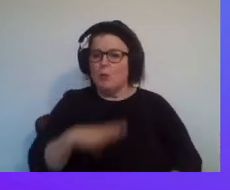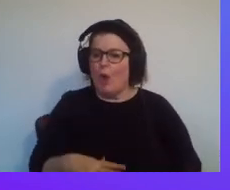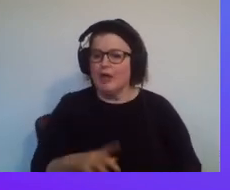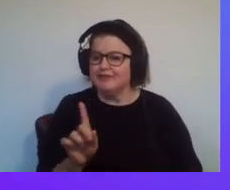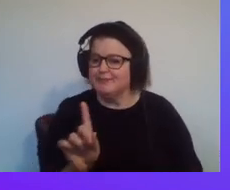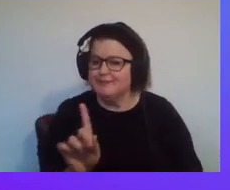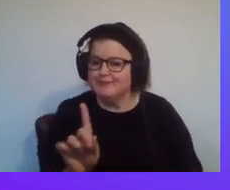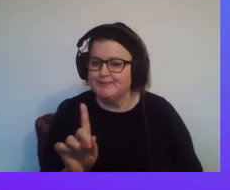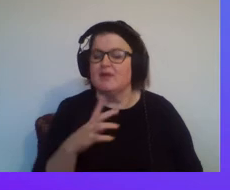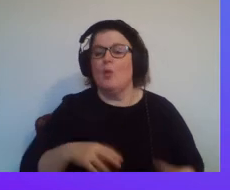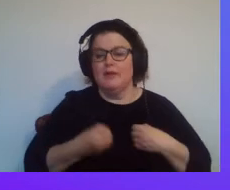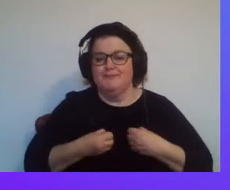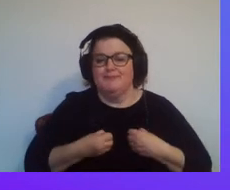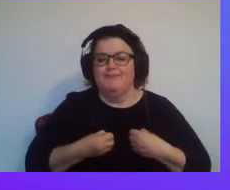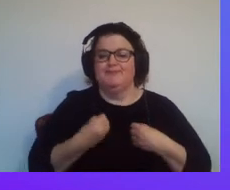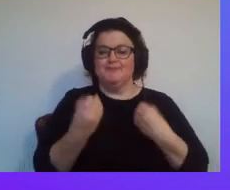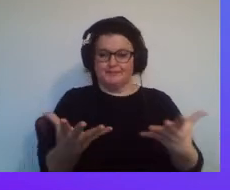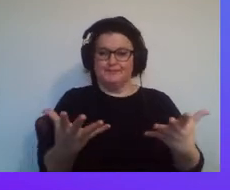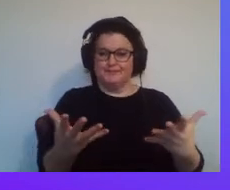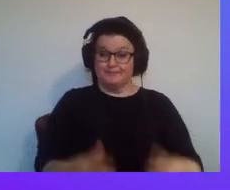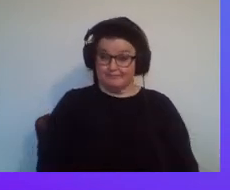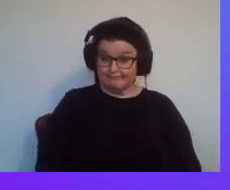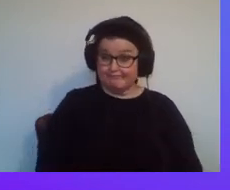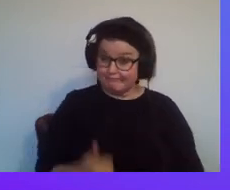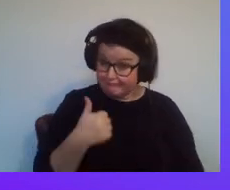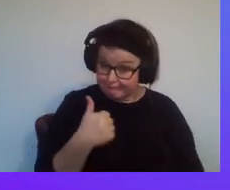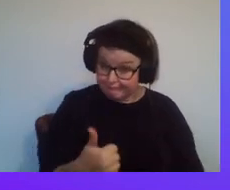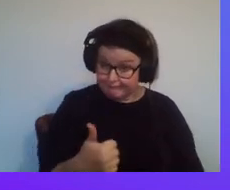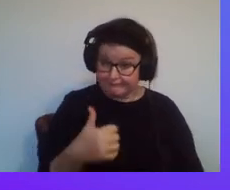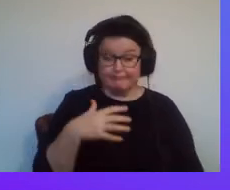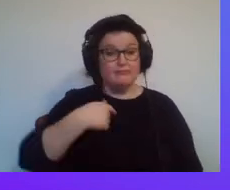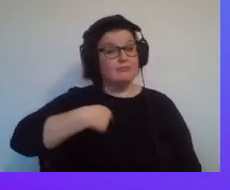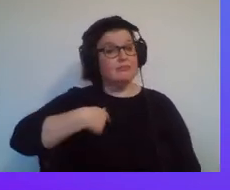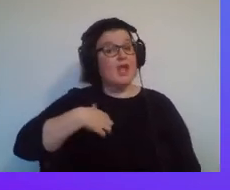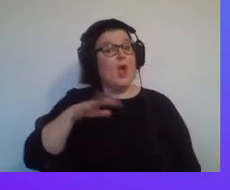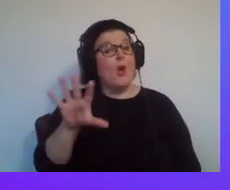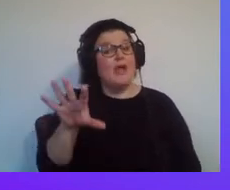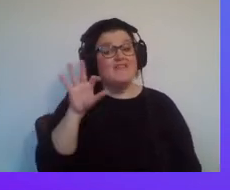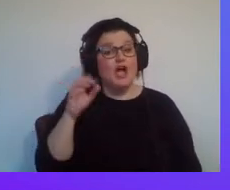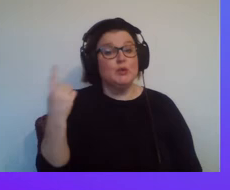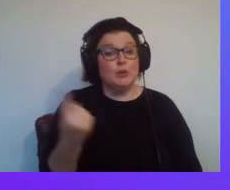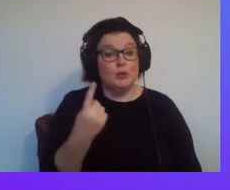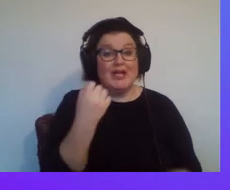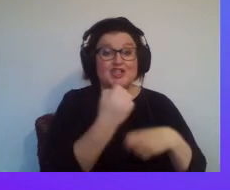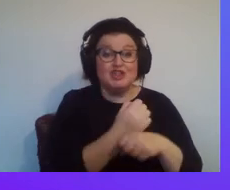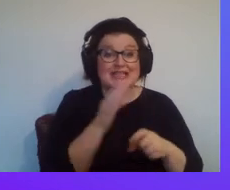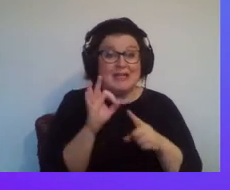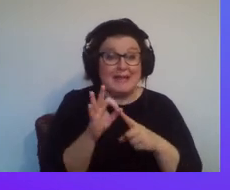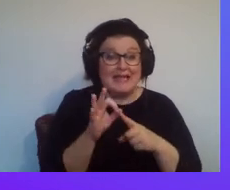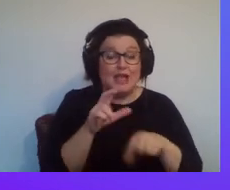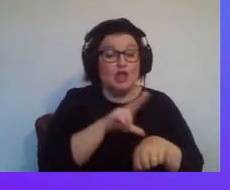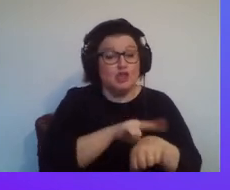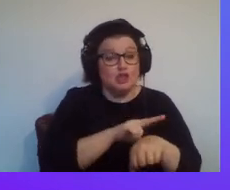that want to be asked. I want to invite Dr. Sheila Yogi. She's a GP. Thank you for taking time out from your busy